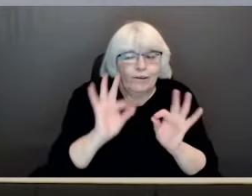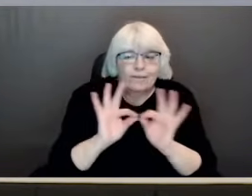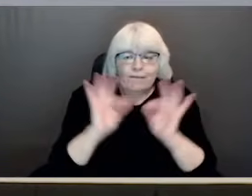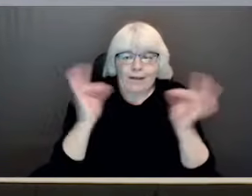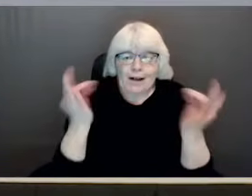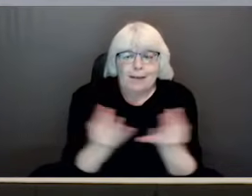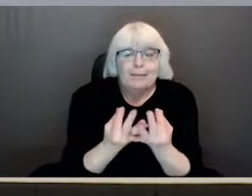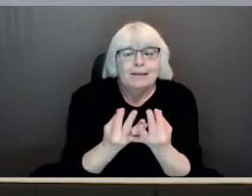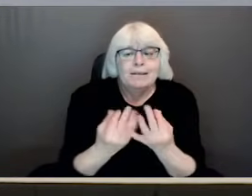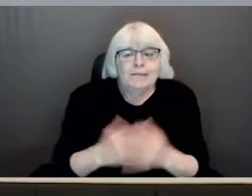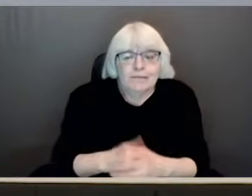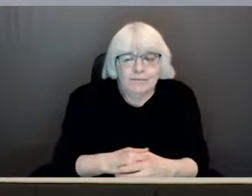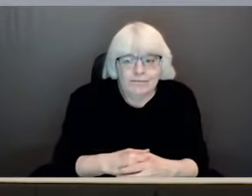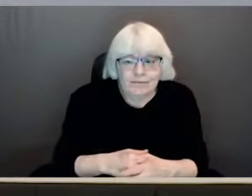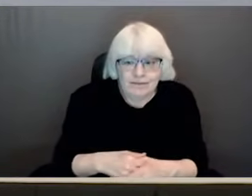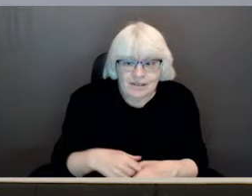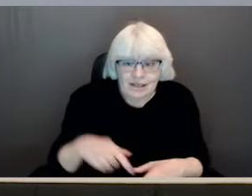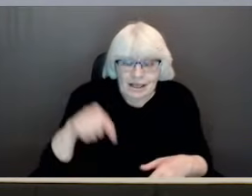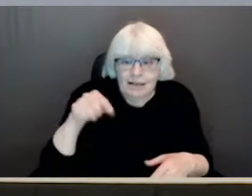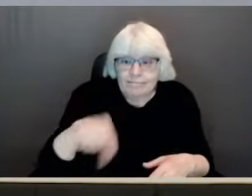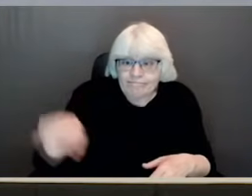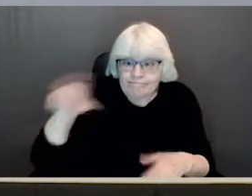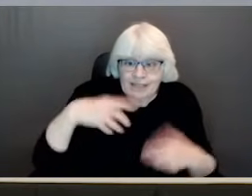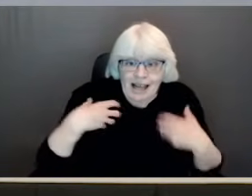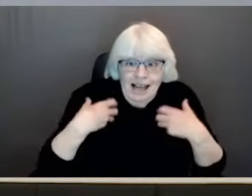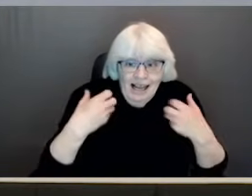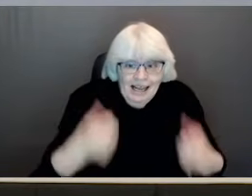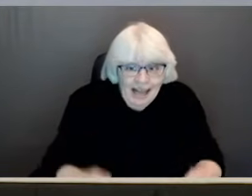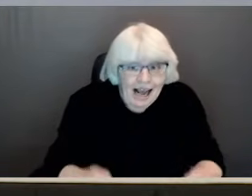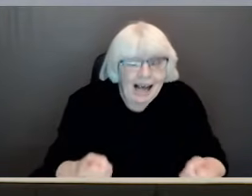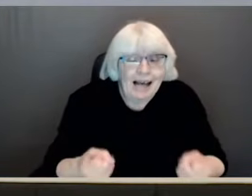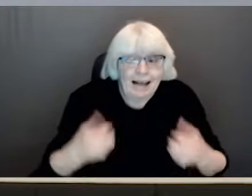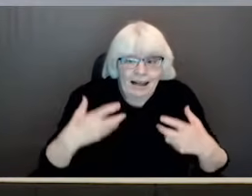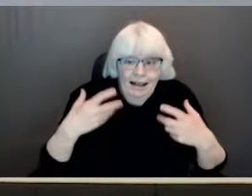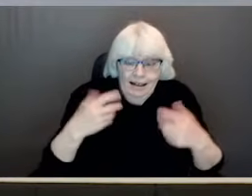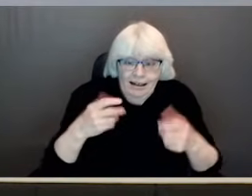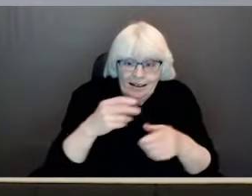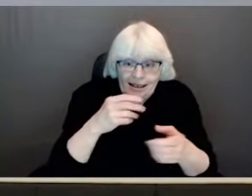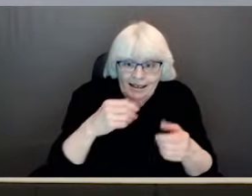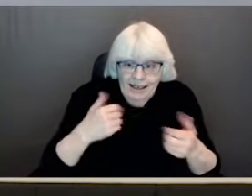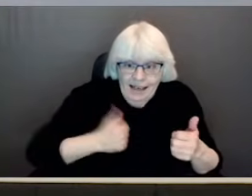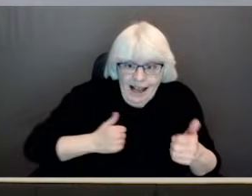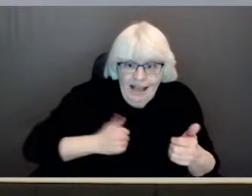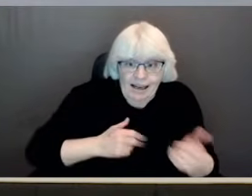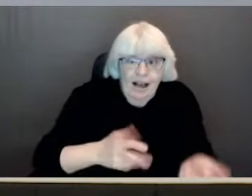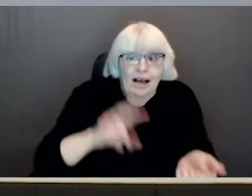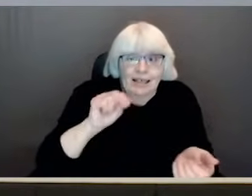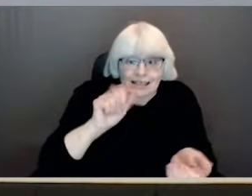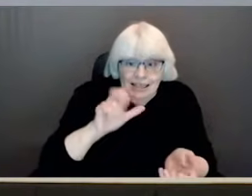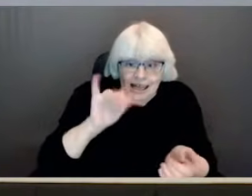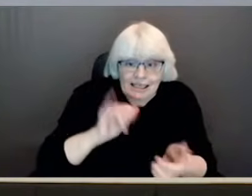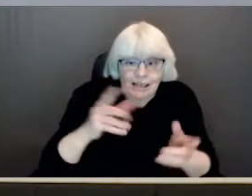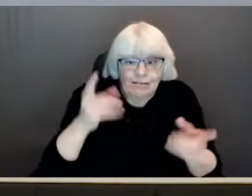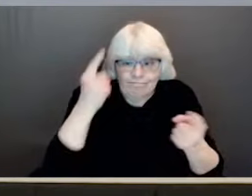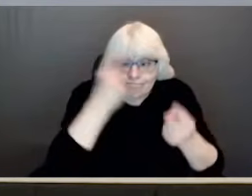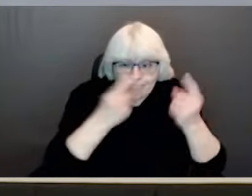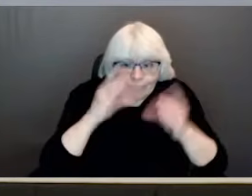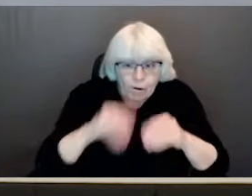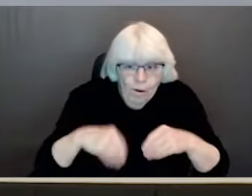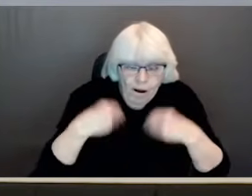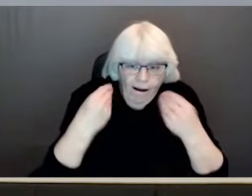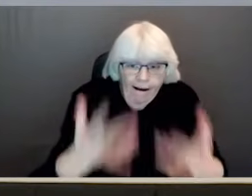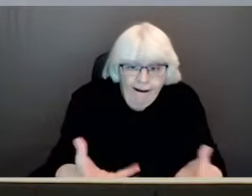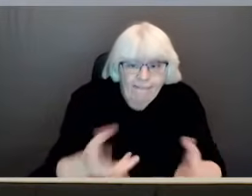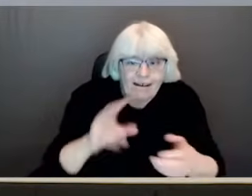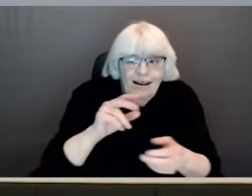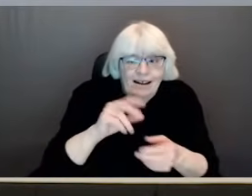in children aged 5 to 11 years. The vaccine demonstrated very good safety and efficacy during the clinical